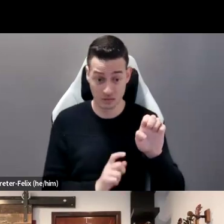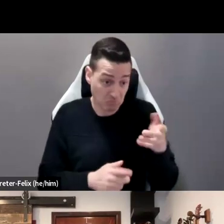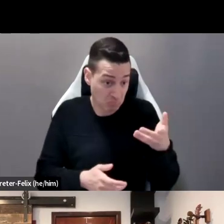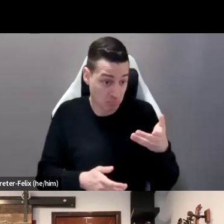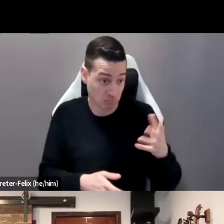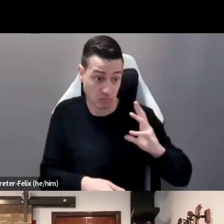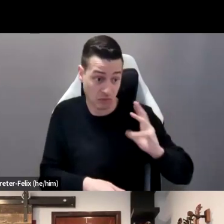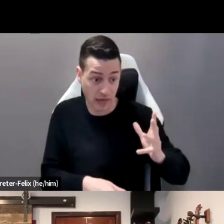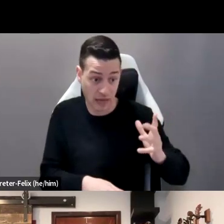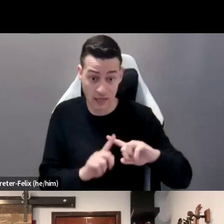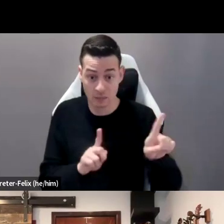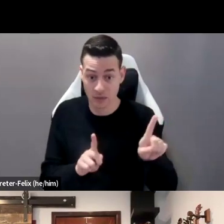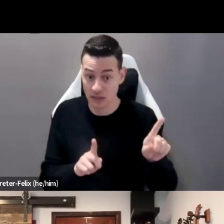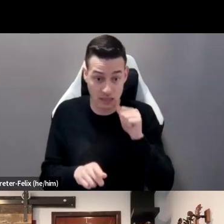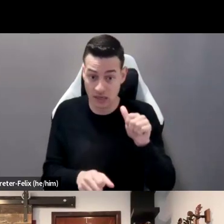that's also an